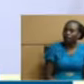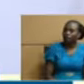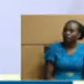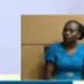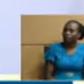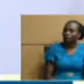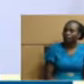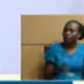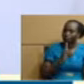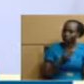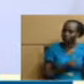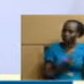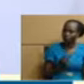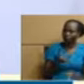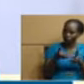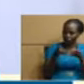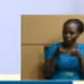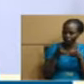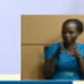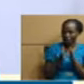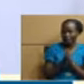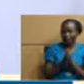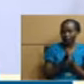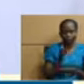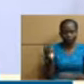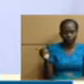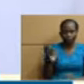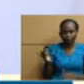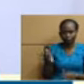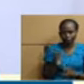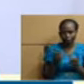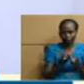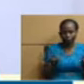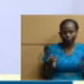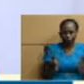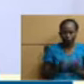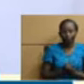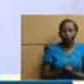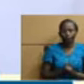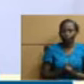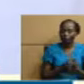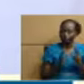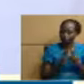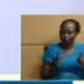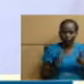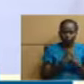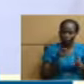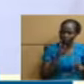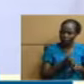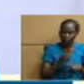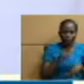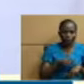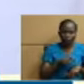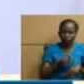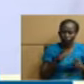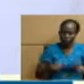Our viewers and my dear panelists, I think this is a very difficult moment for us.